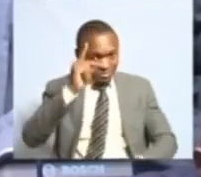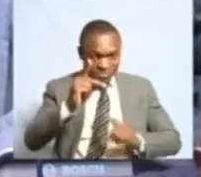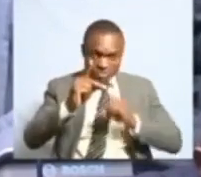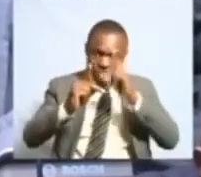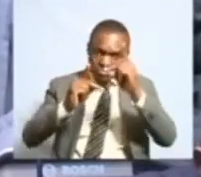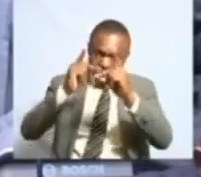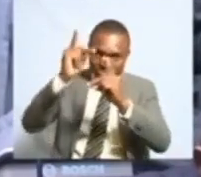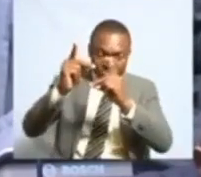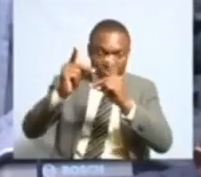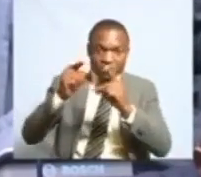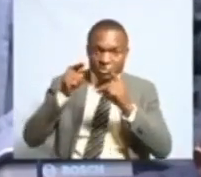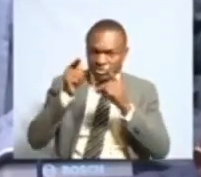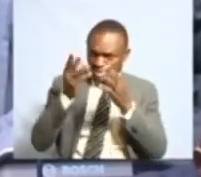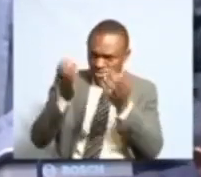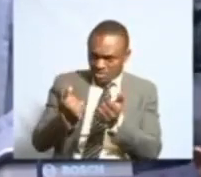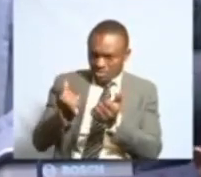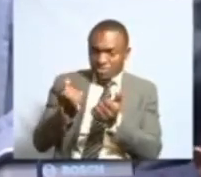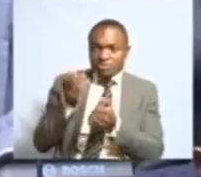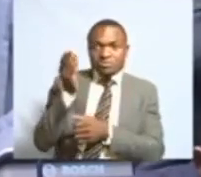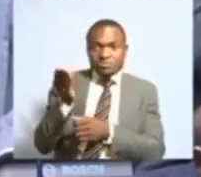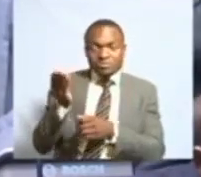procedures, and I would like you,